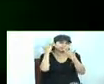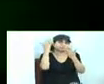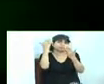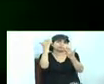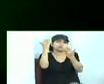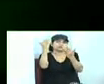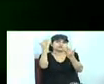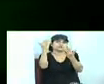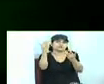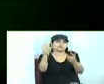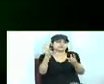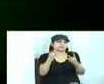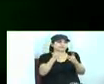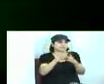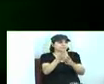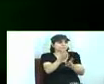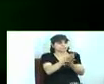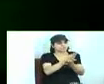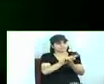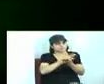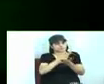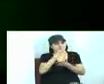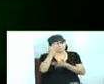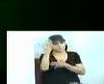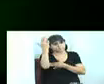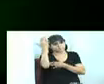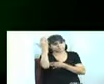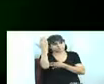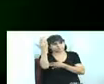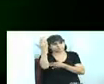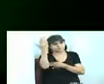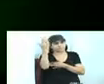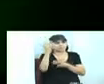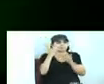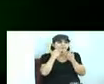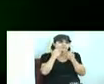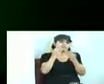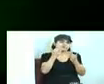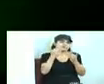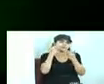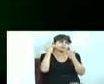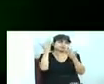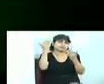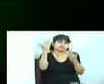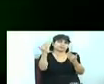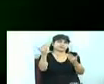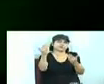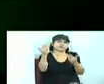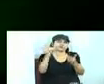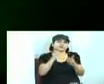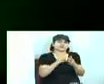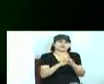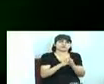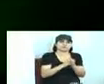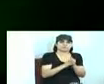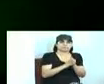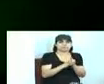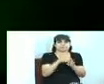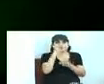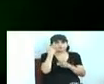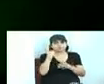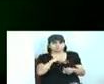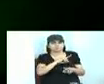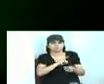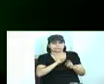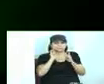Give thanks unto the Holy One. Give thanks because